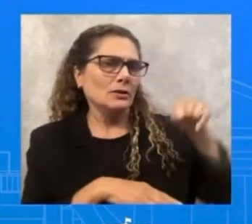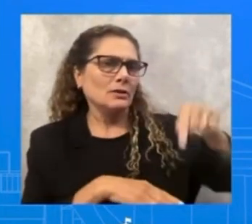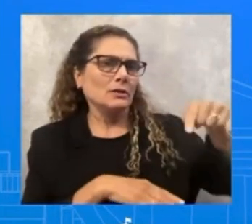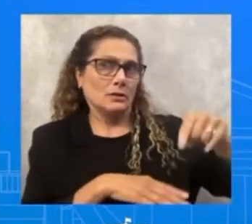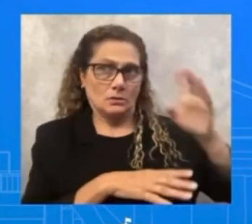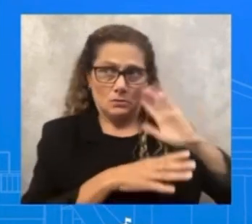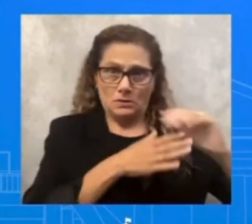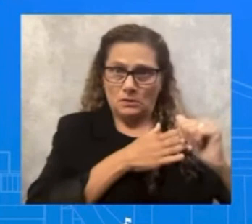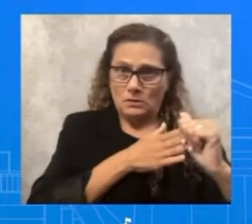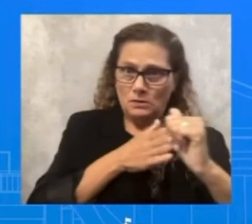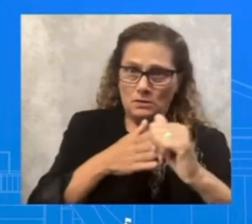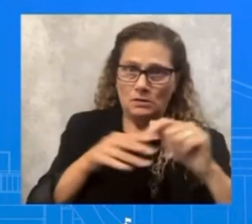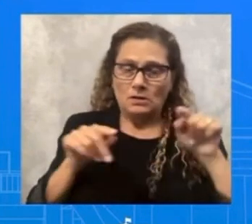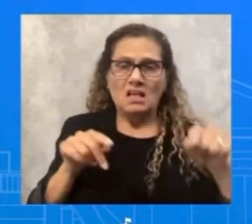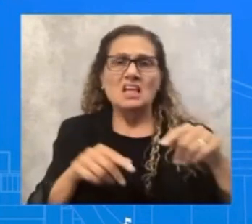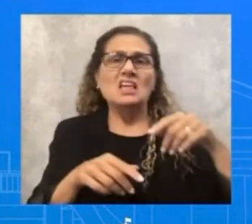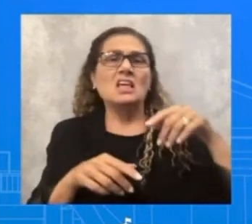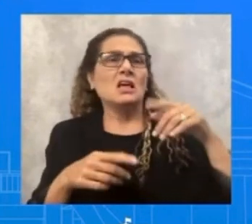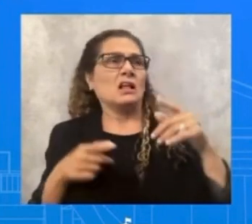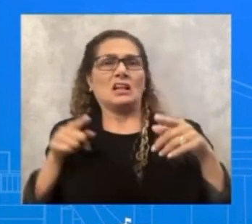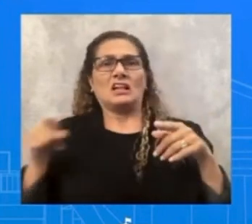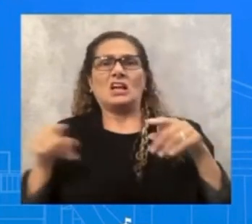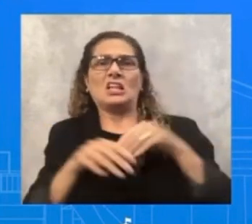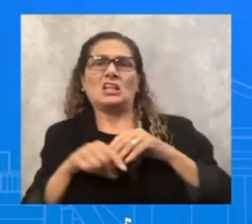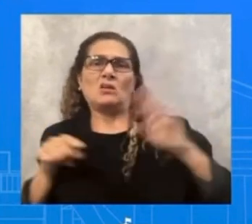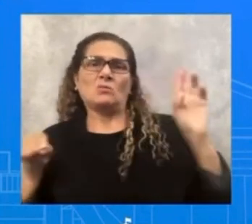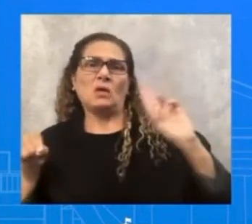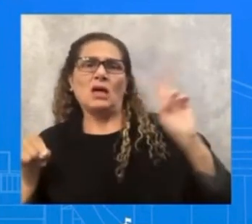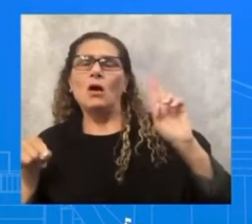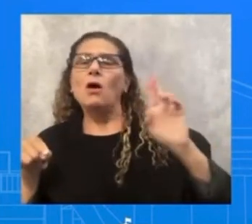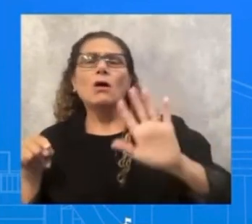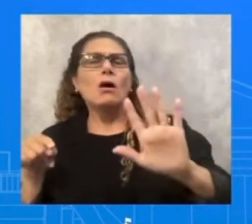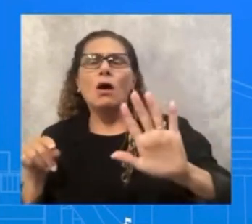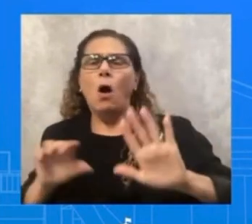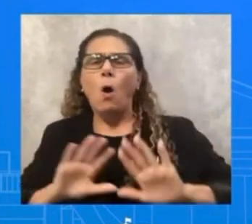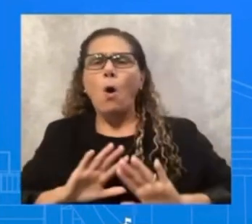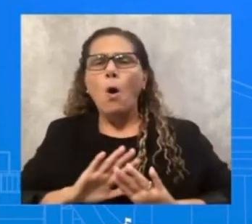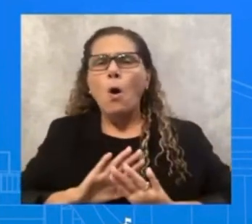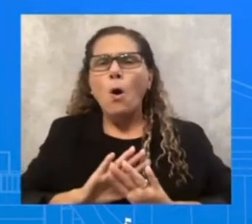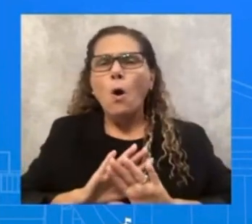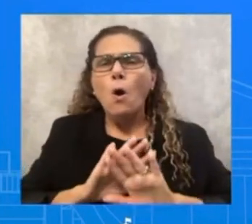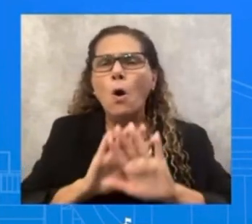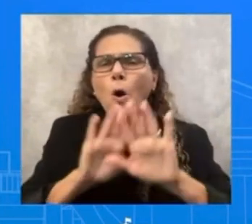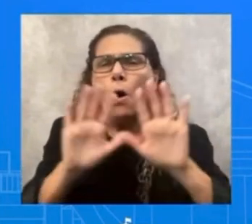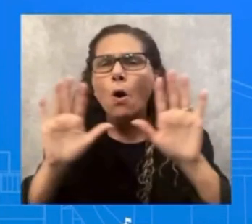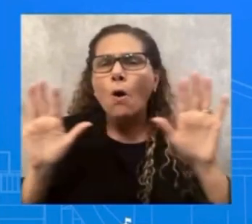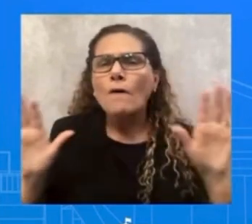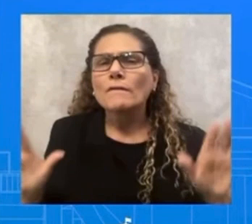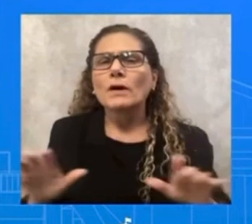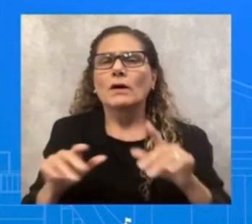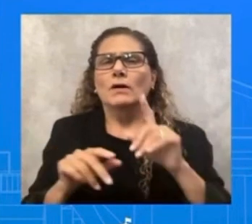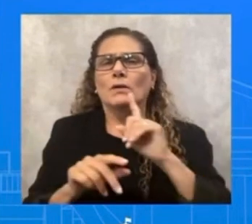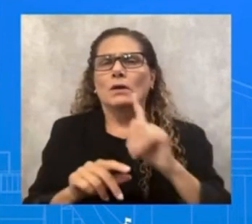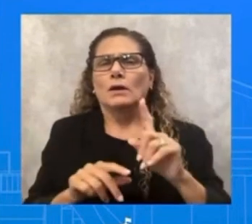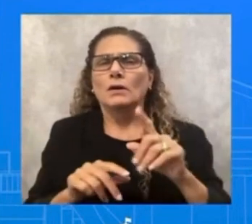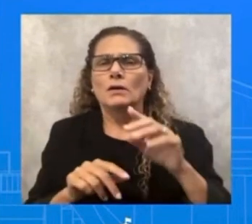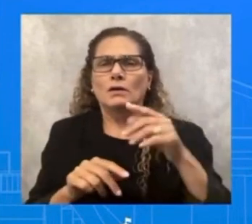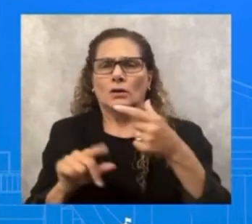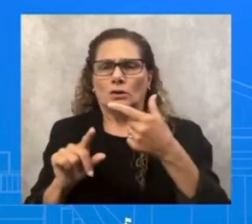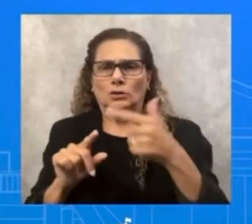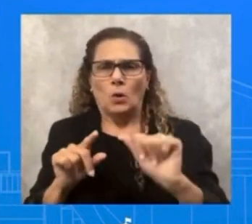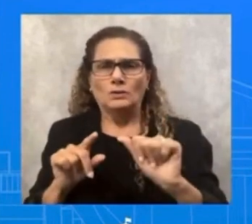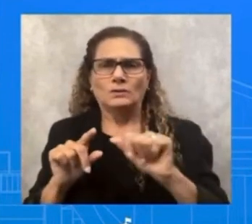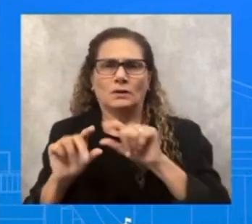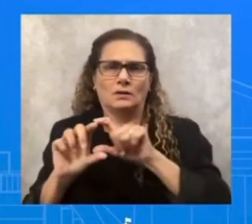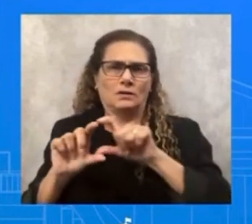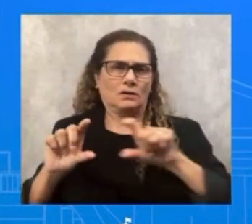districts, but it's all across the country. The battery belt stretching from Georgia to Michigan, investments in upstate New York, in